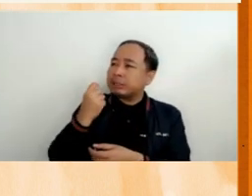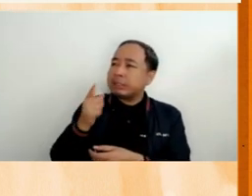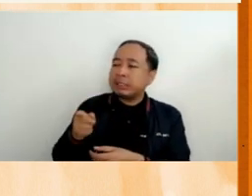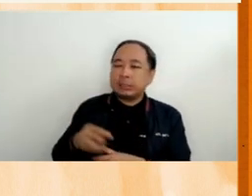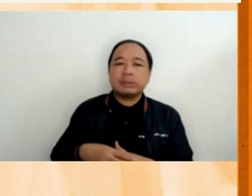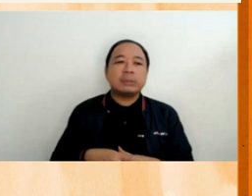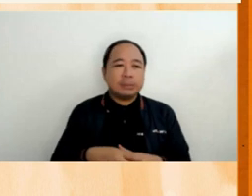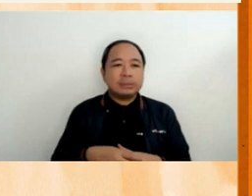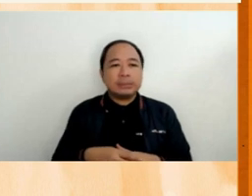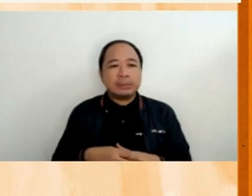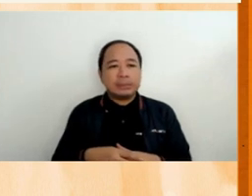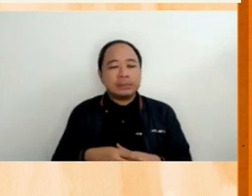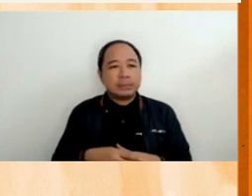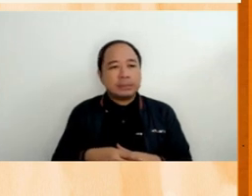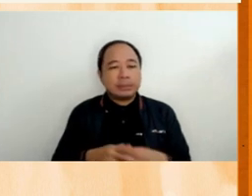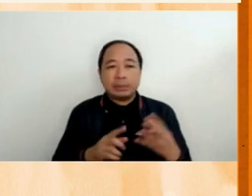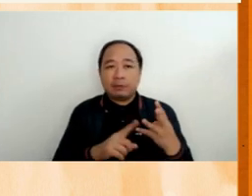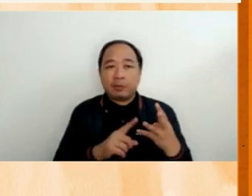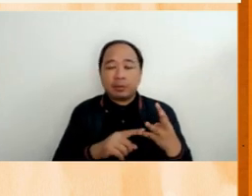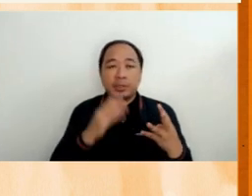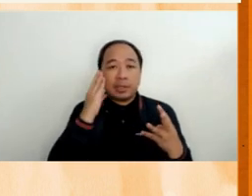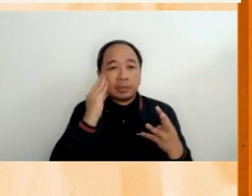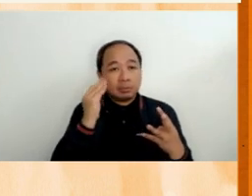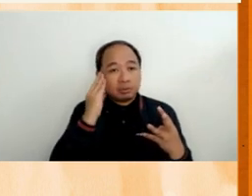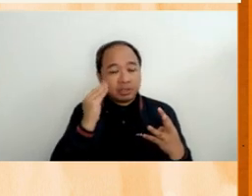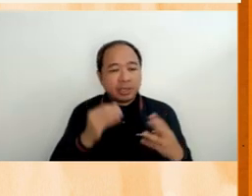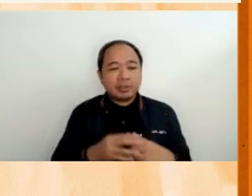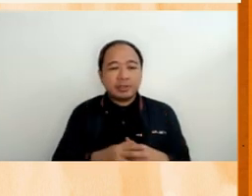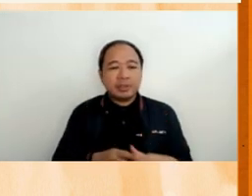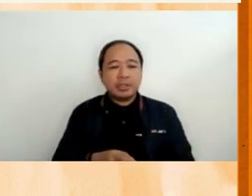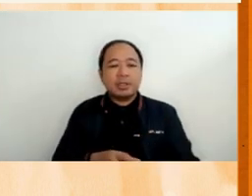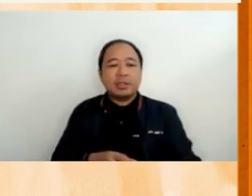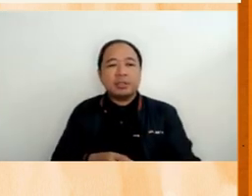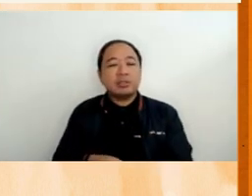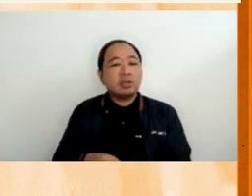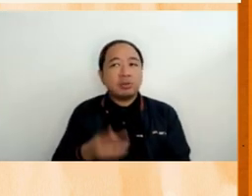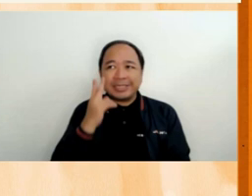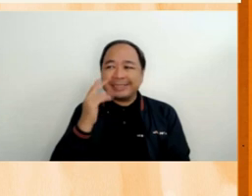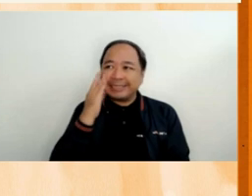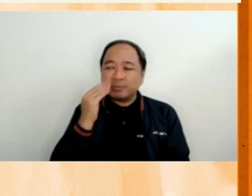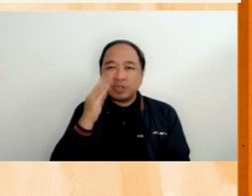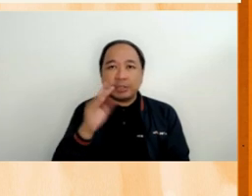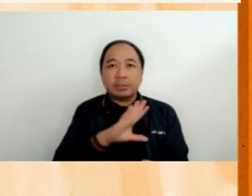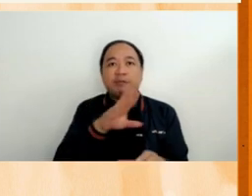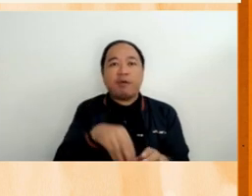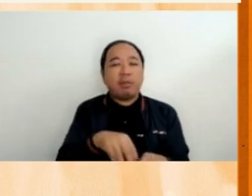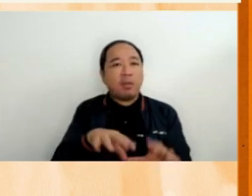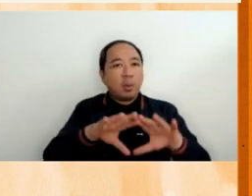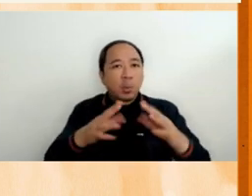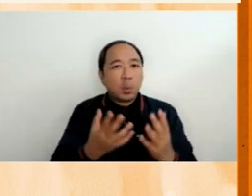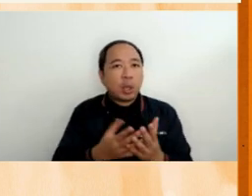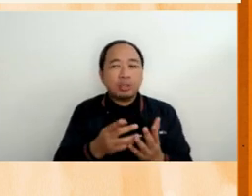Next is experience. Experiences with the world around them help children build